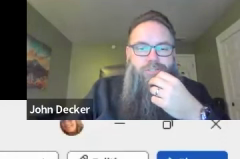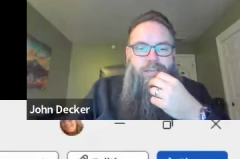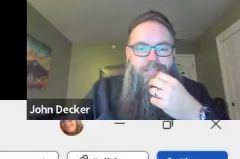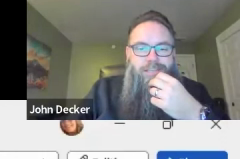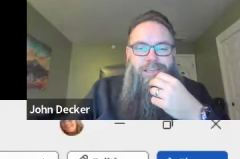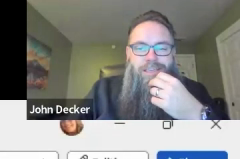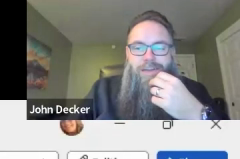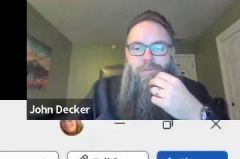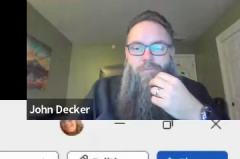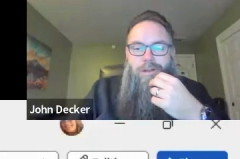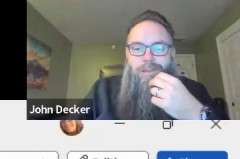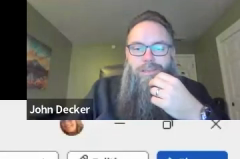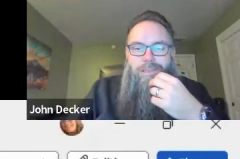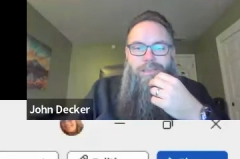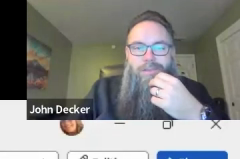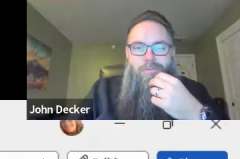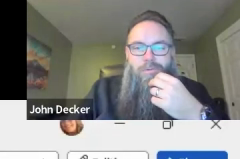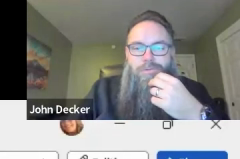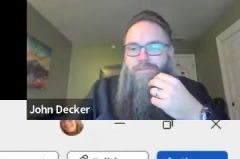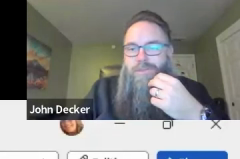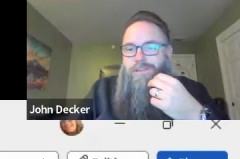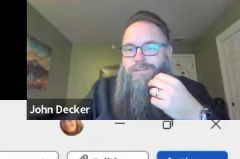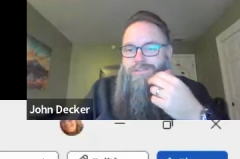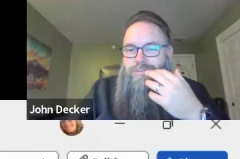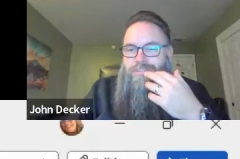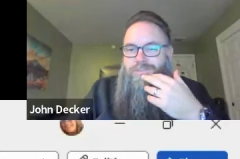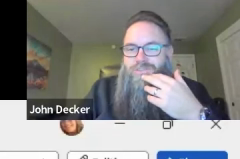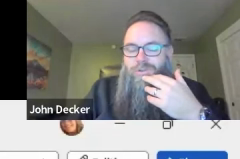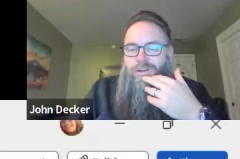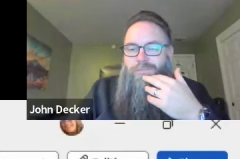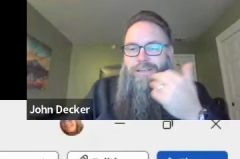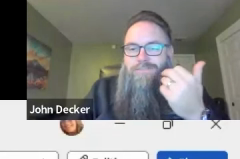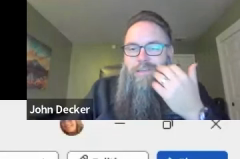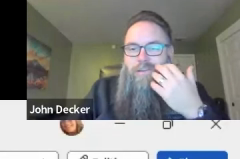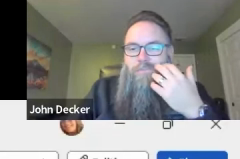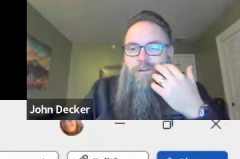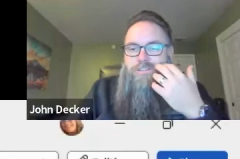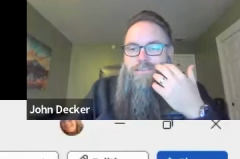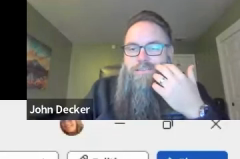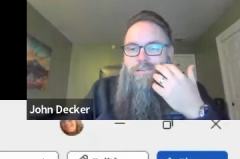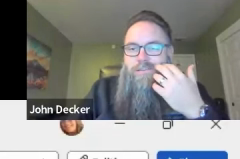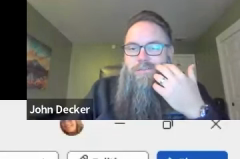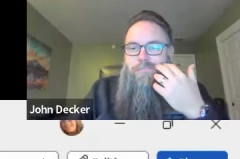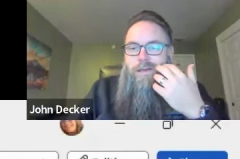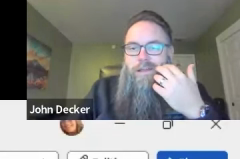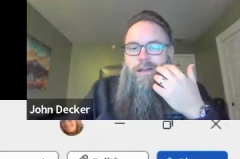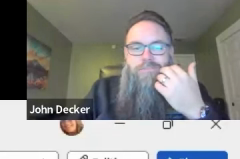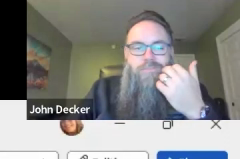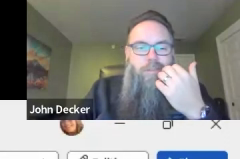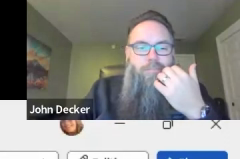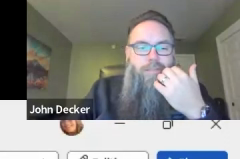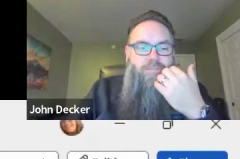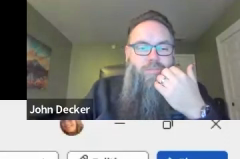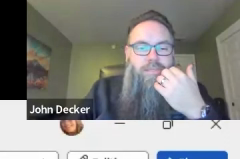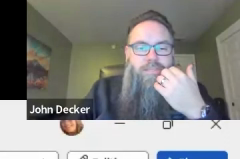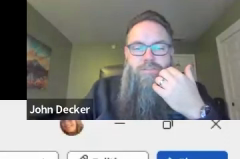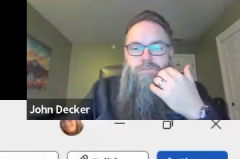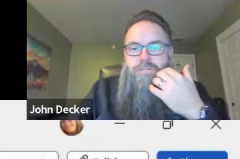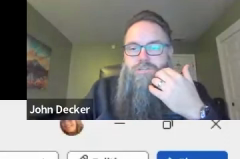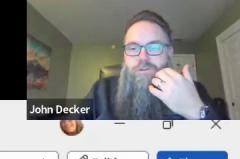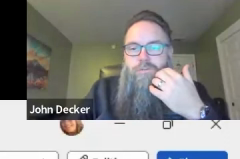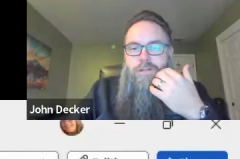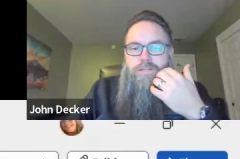the project that we wanted in Roseville. So we're still short on Placer County projects, but I'm certainly pleased with